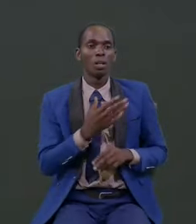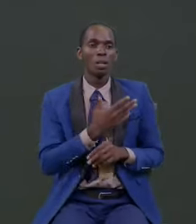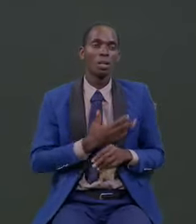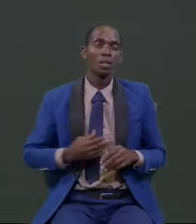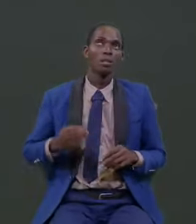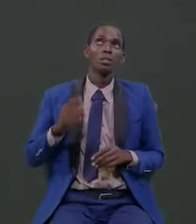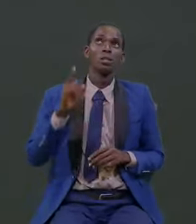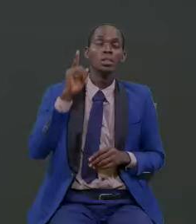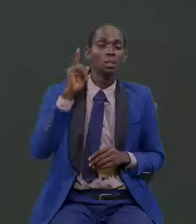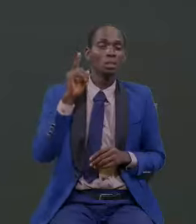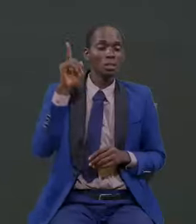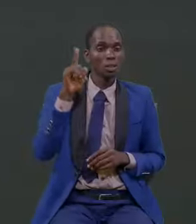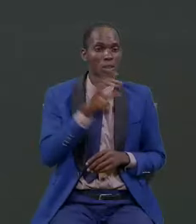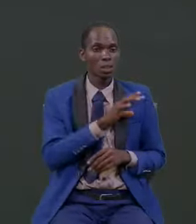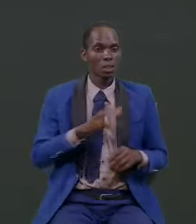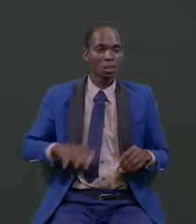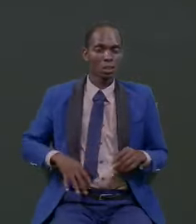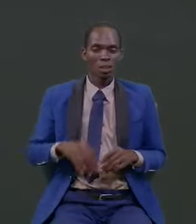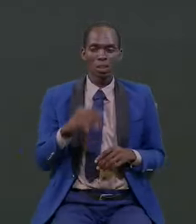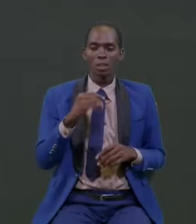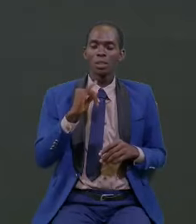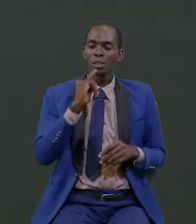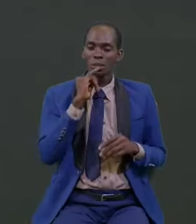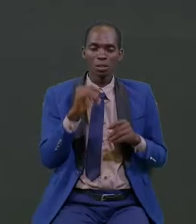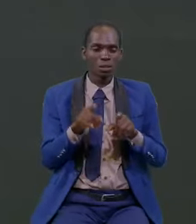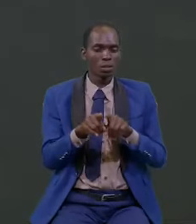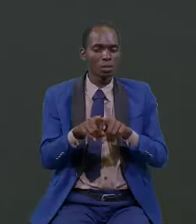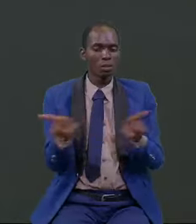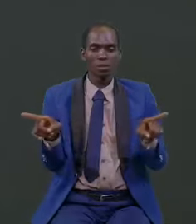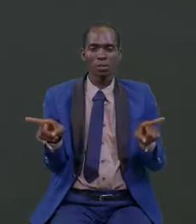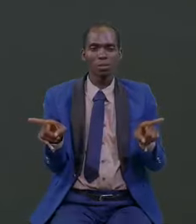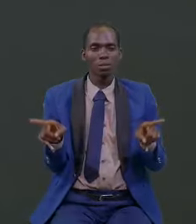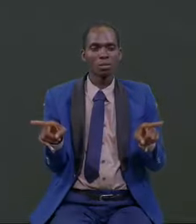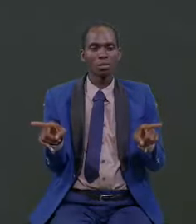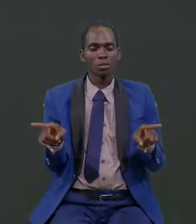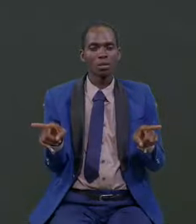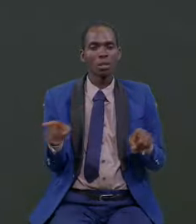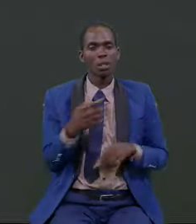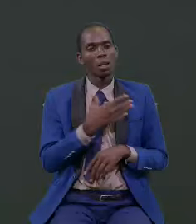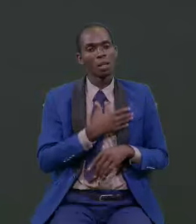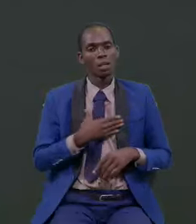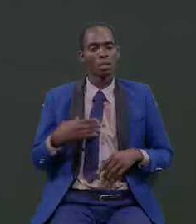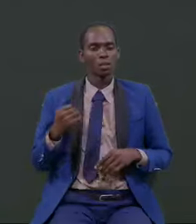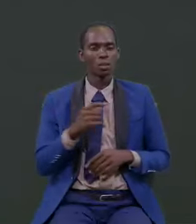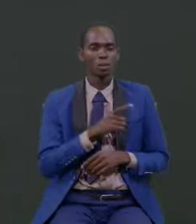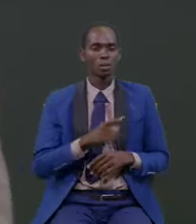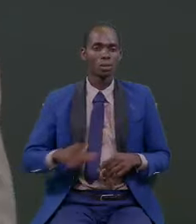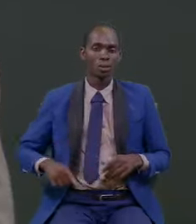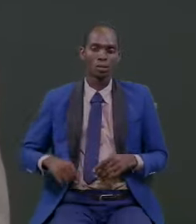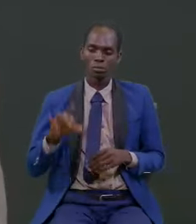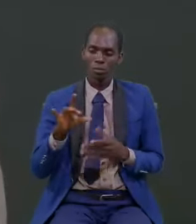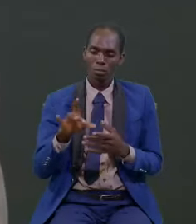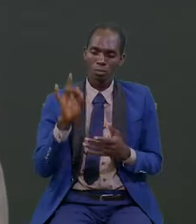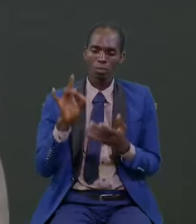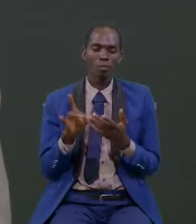out distinct, different. And the Lord elected him